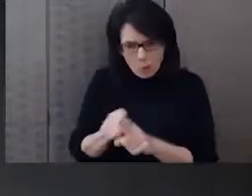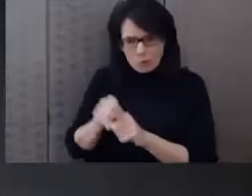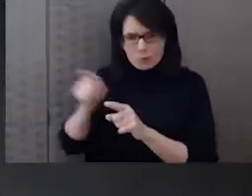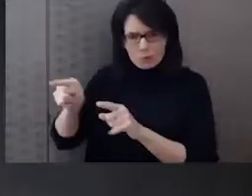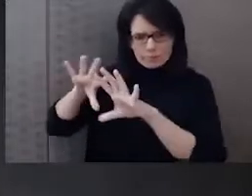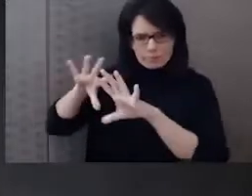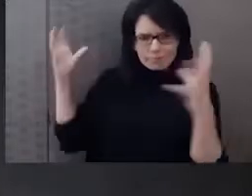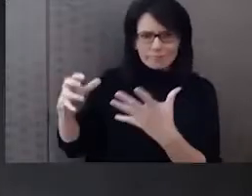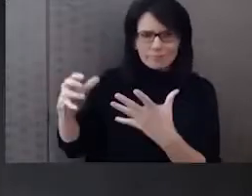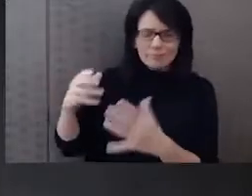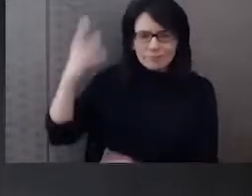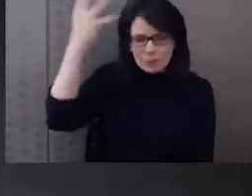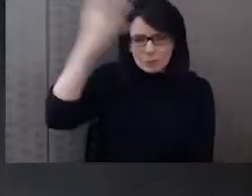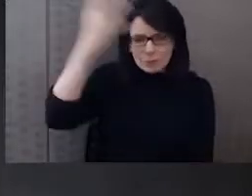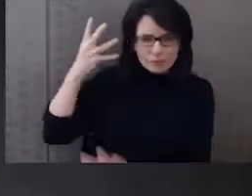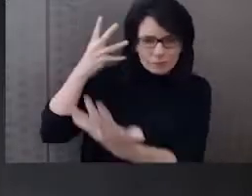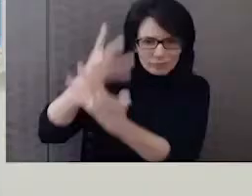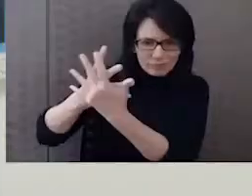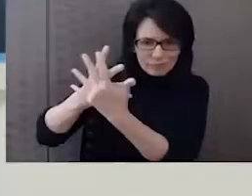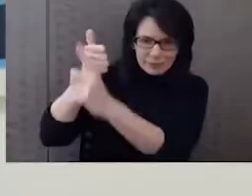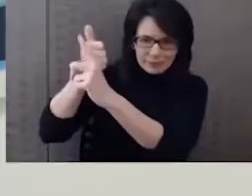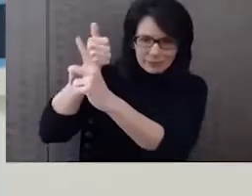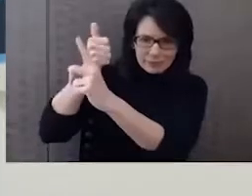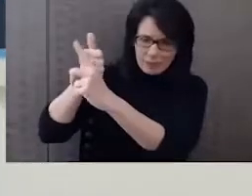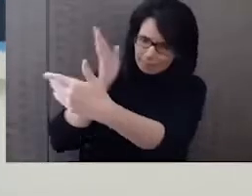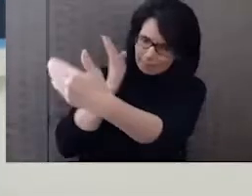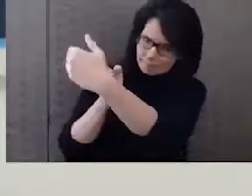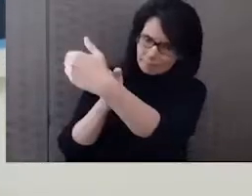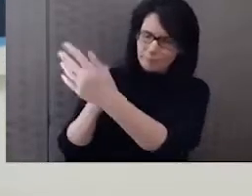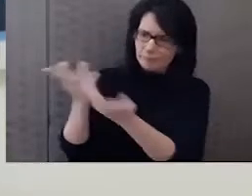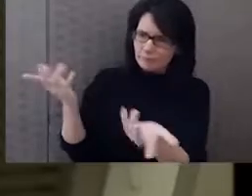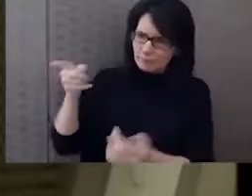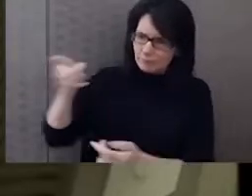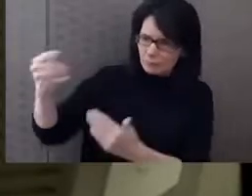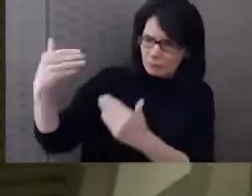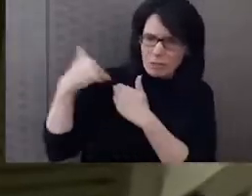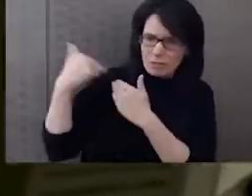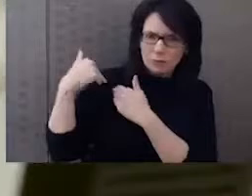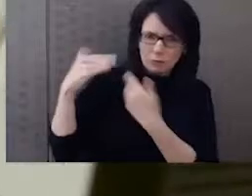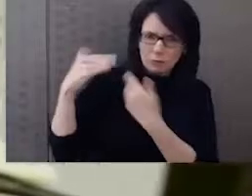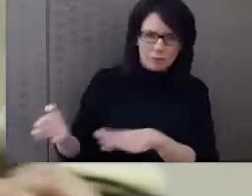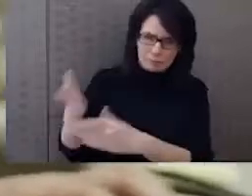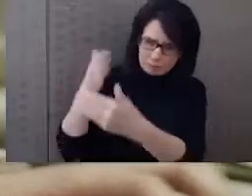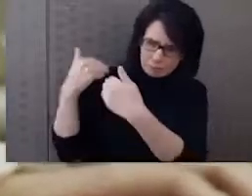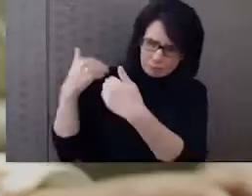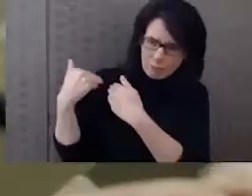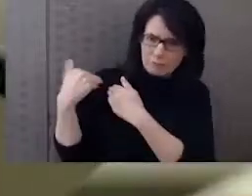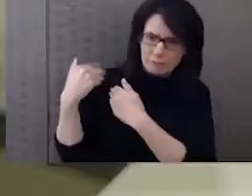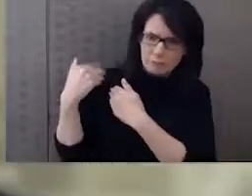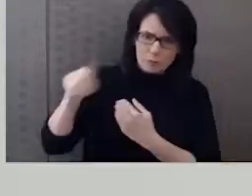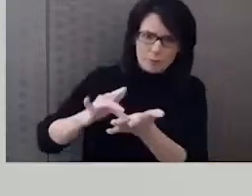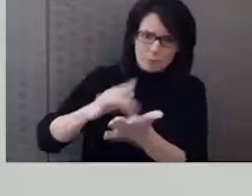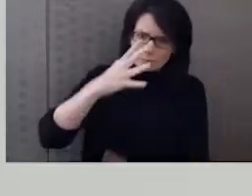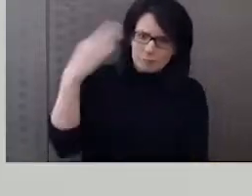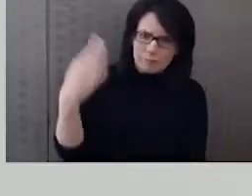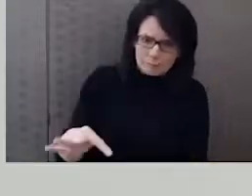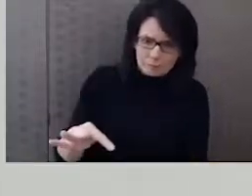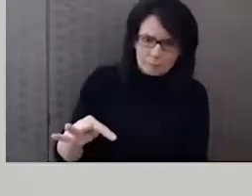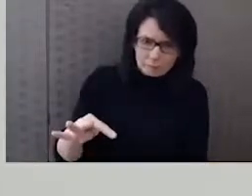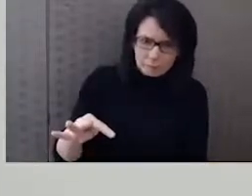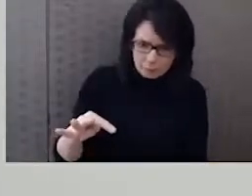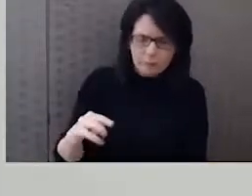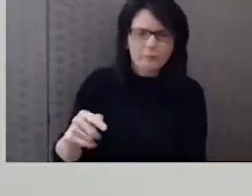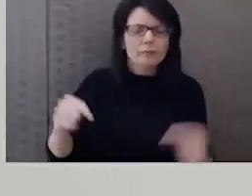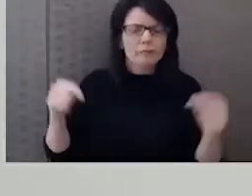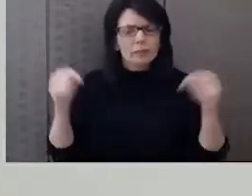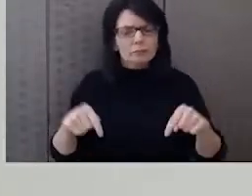the mistreatment, for the abuse, and for the deaths. Nopi organized the Medical Providers Network, which is a community legal partnership